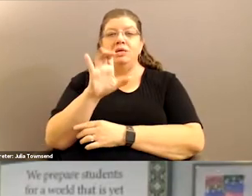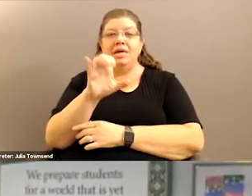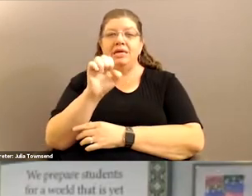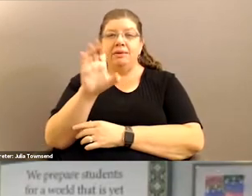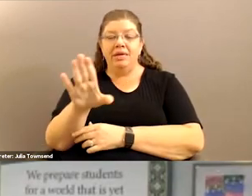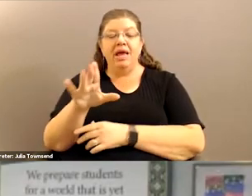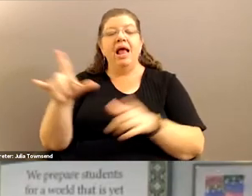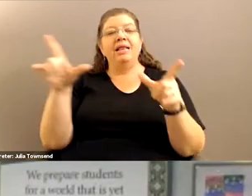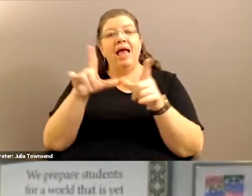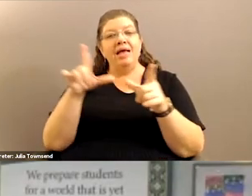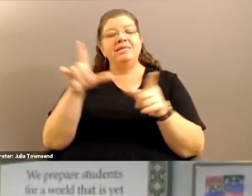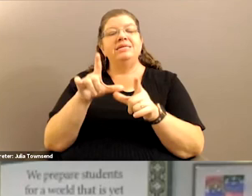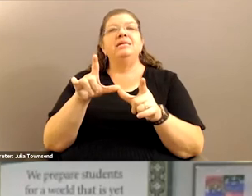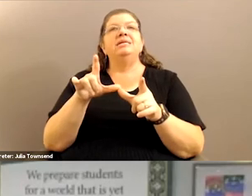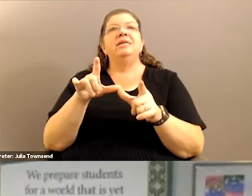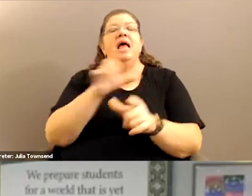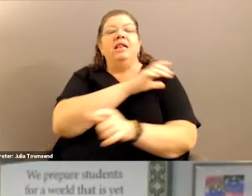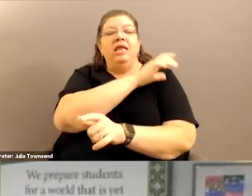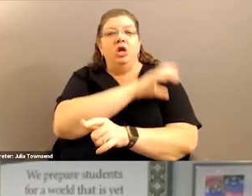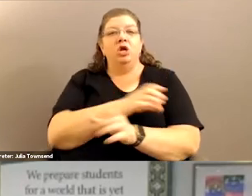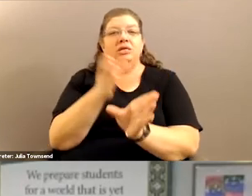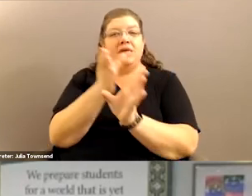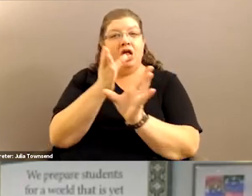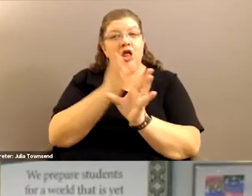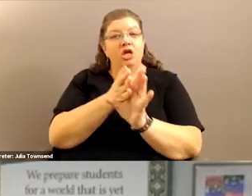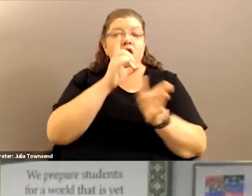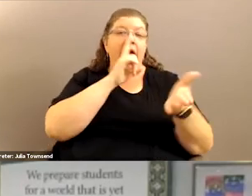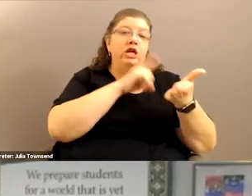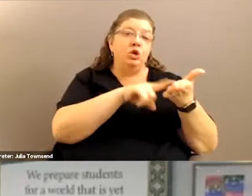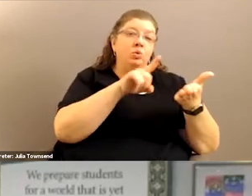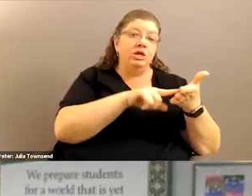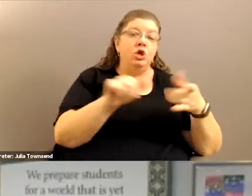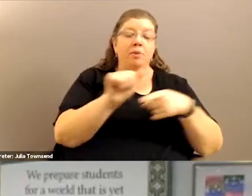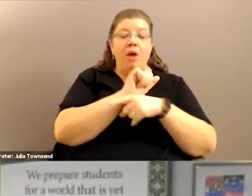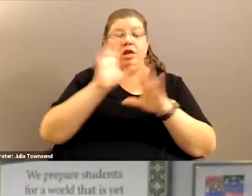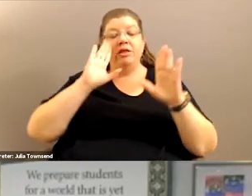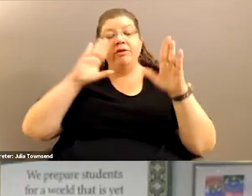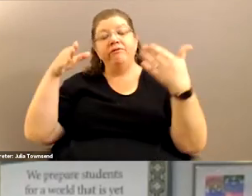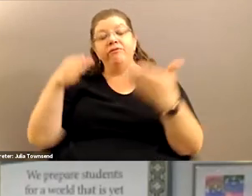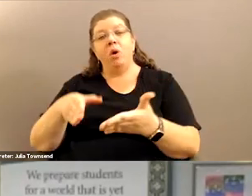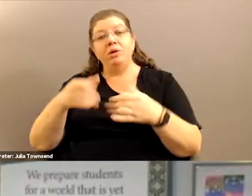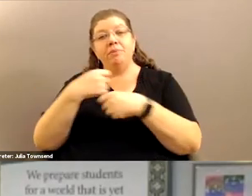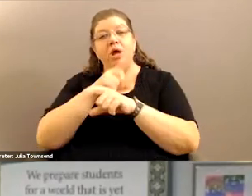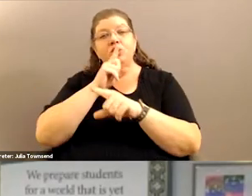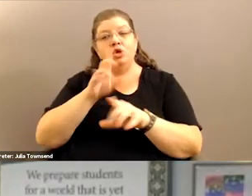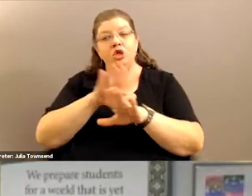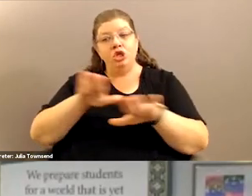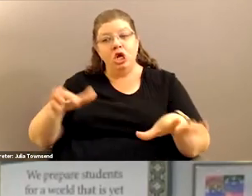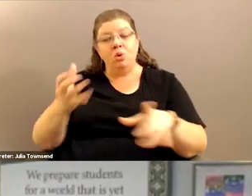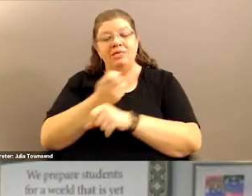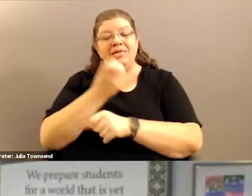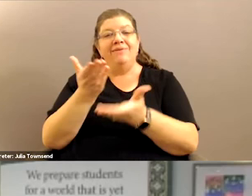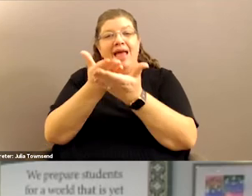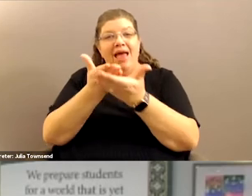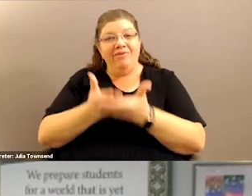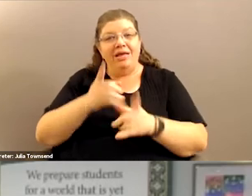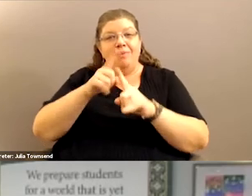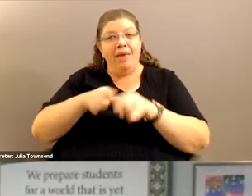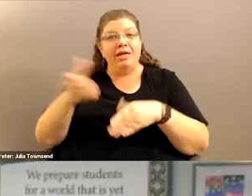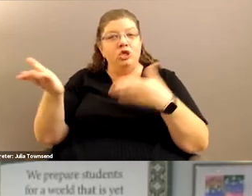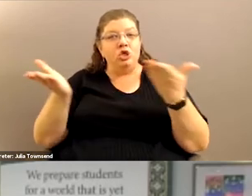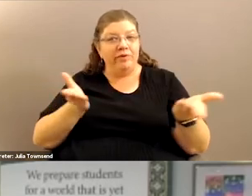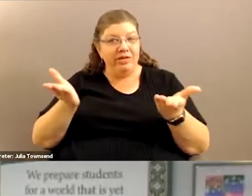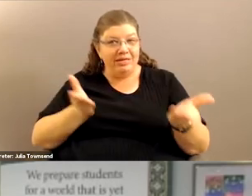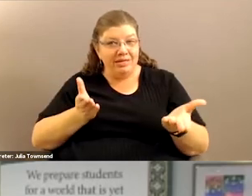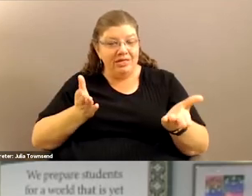licensed clinical psychologist i do research in practice that focuses on making sure that children receive evidence-based services